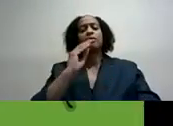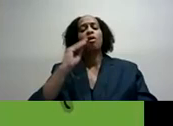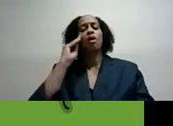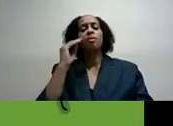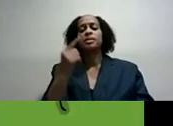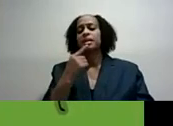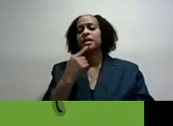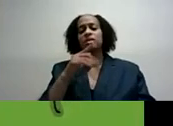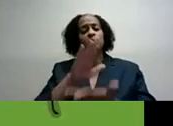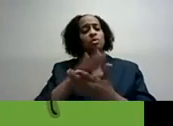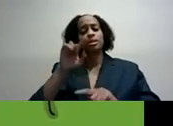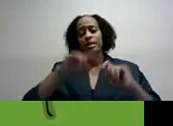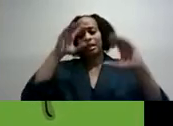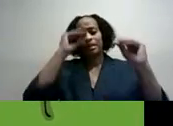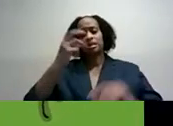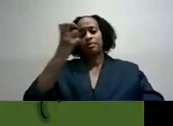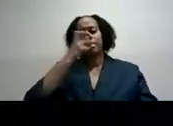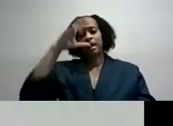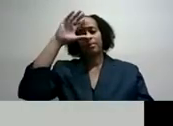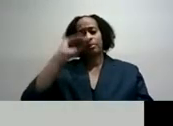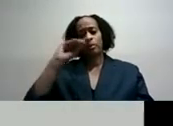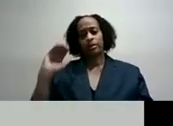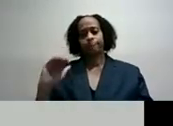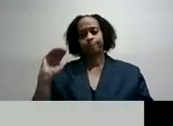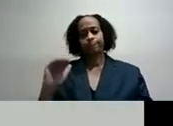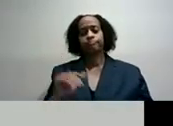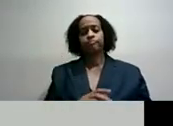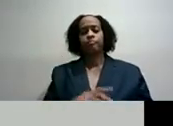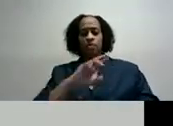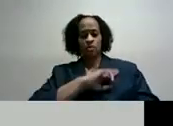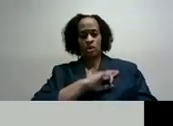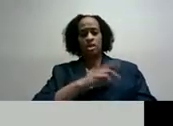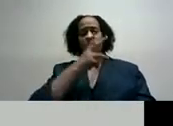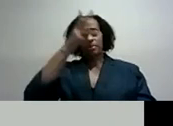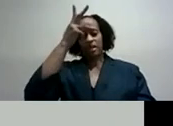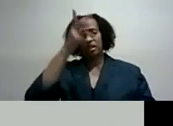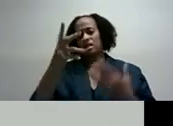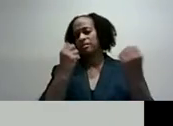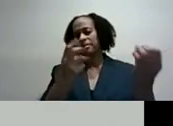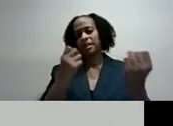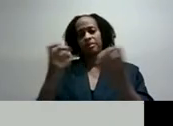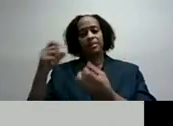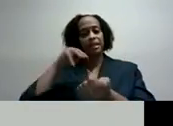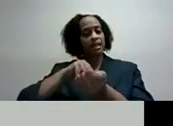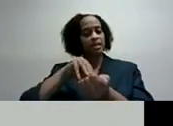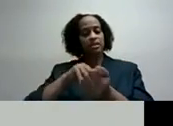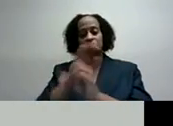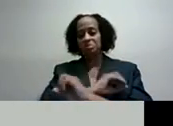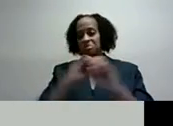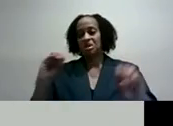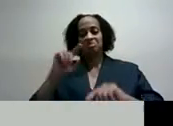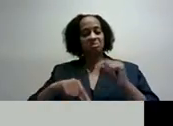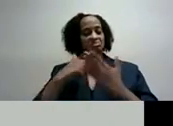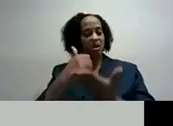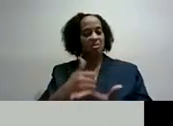the school could not teach a blind boy. Ricardo's parents took him to many doctors, but none could help him.